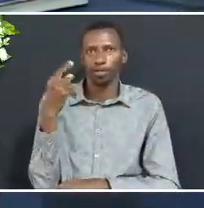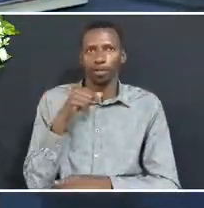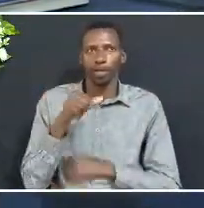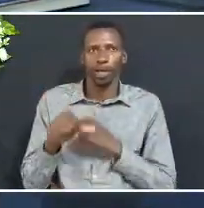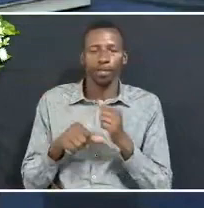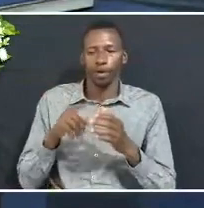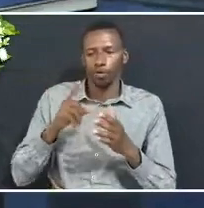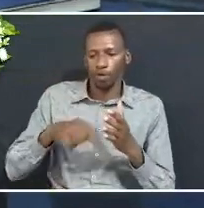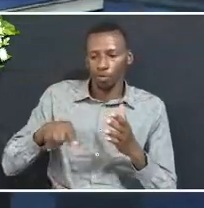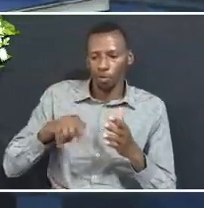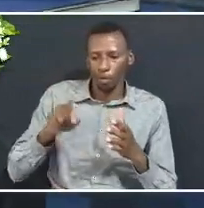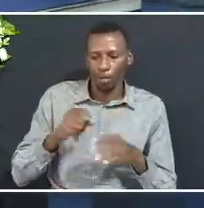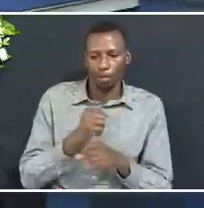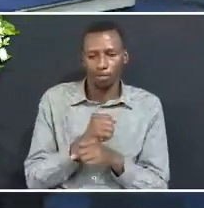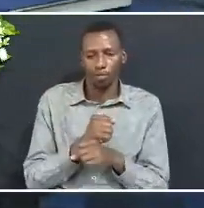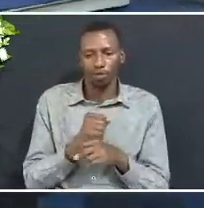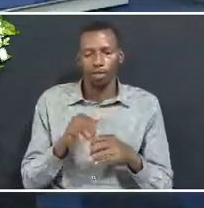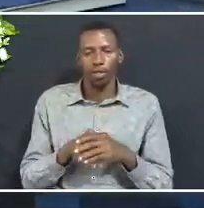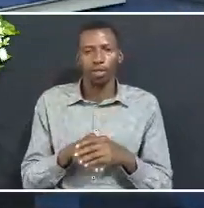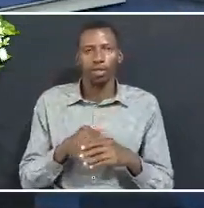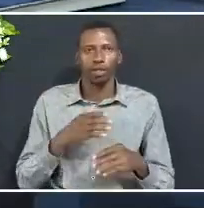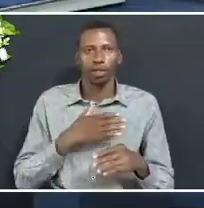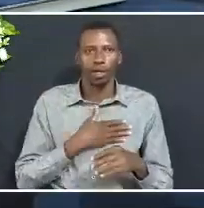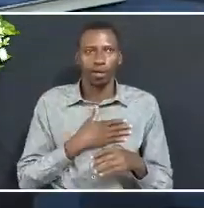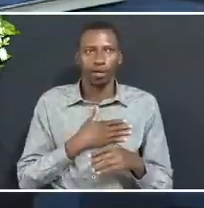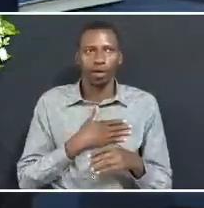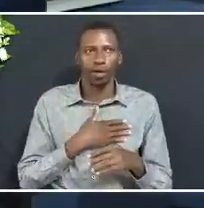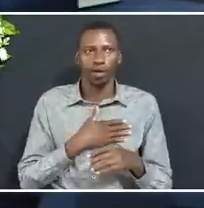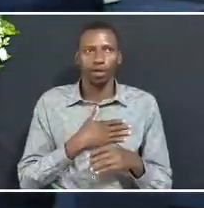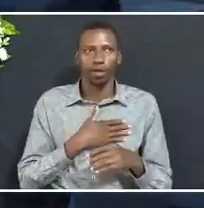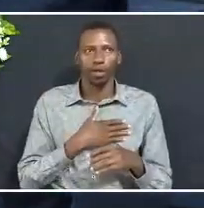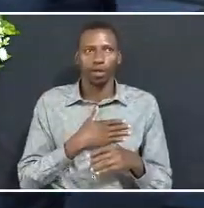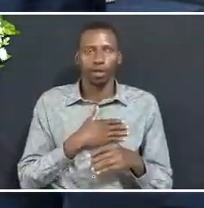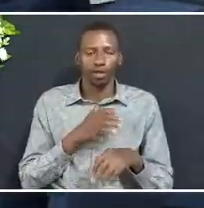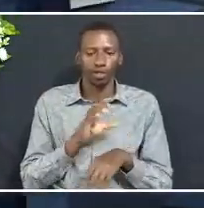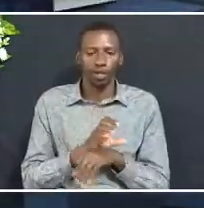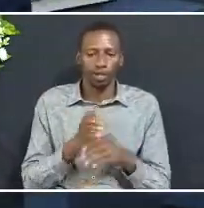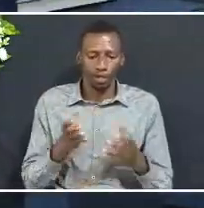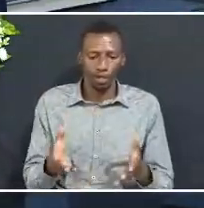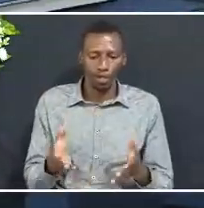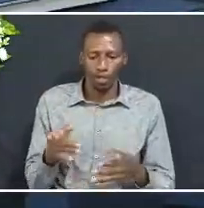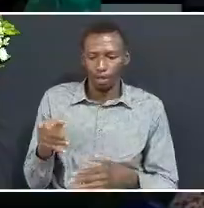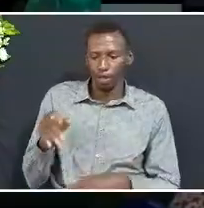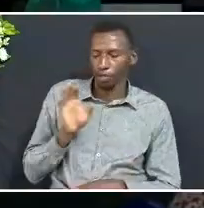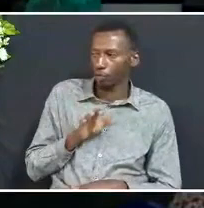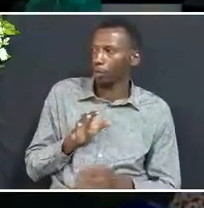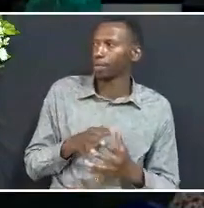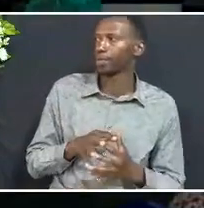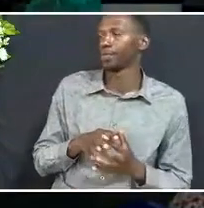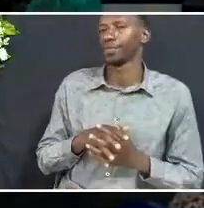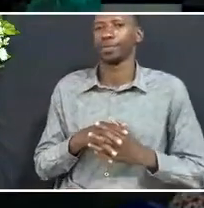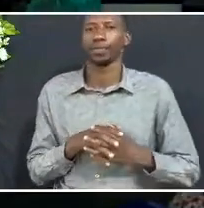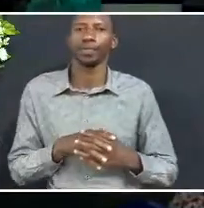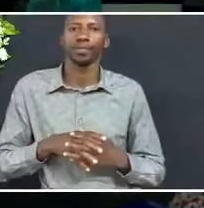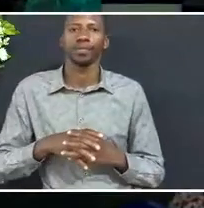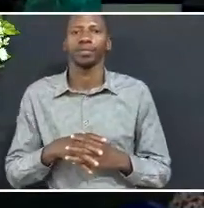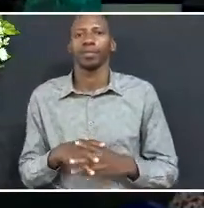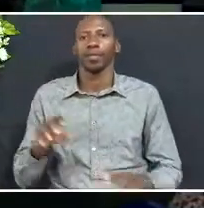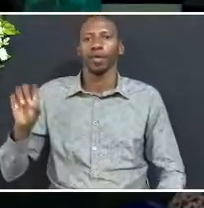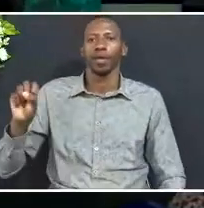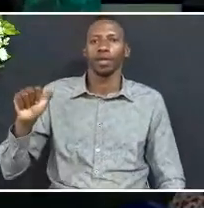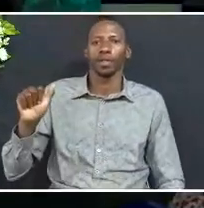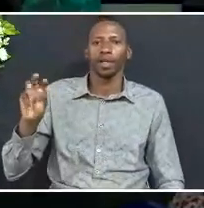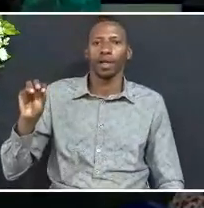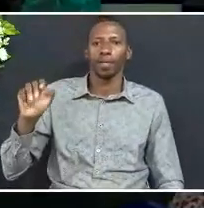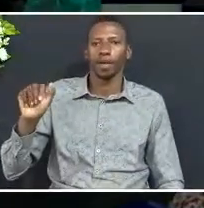we must do in our calling in this church. So this woman, the Samaritan woman,